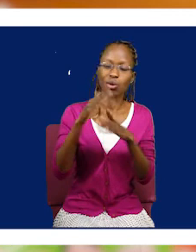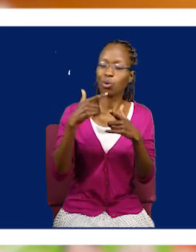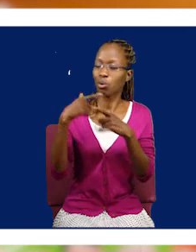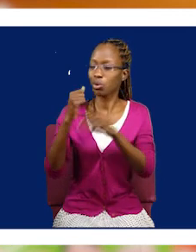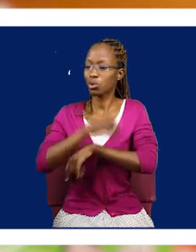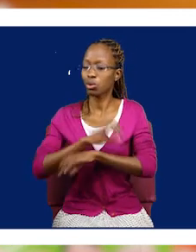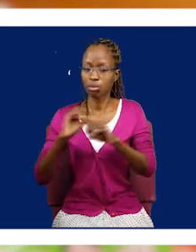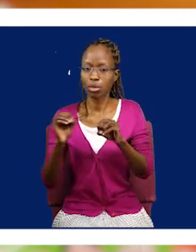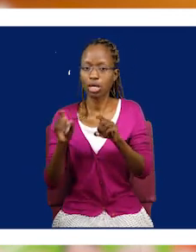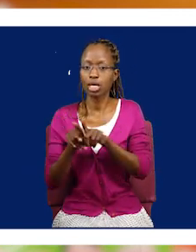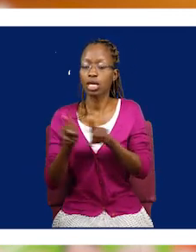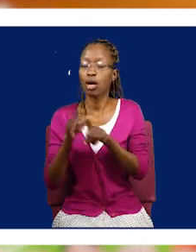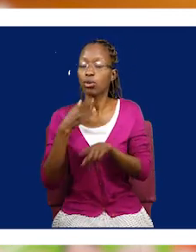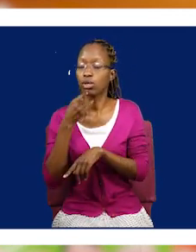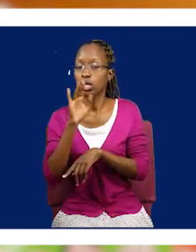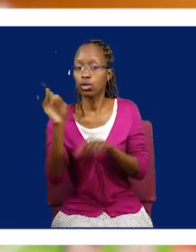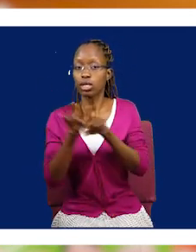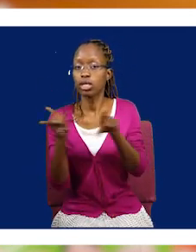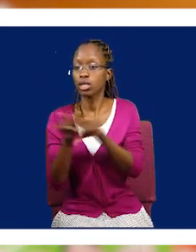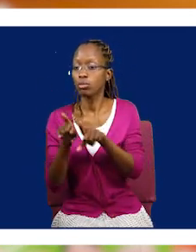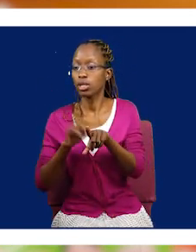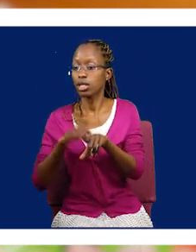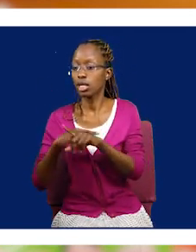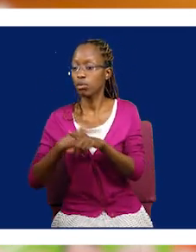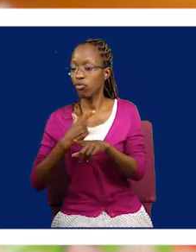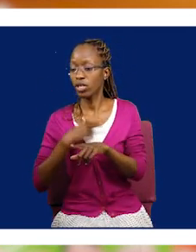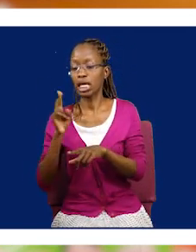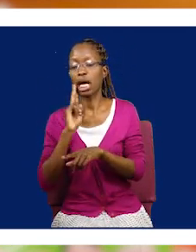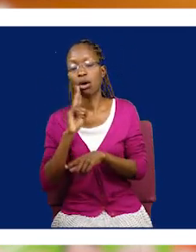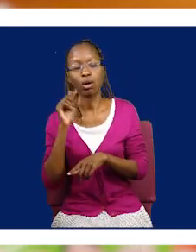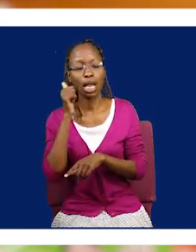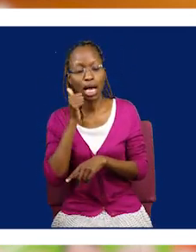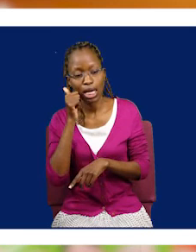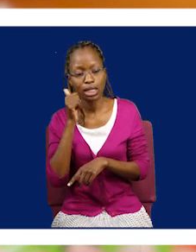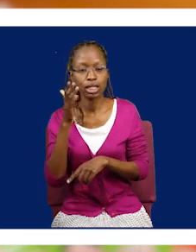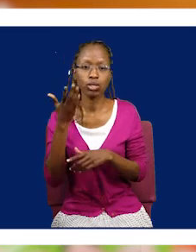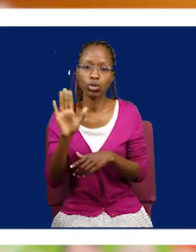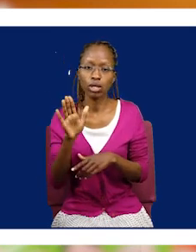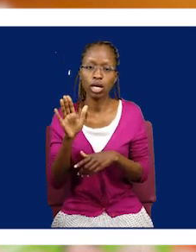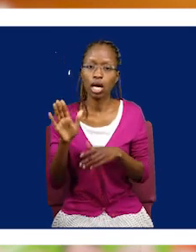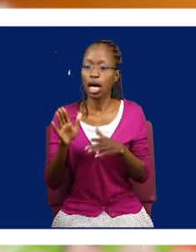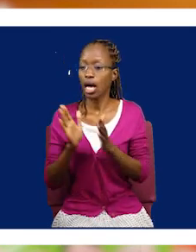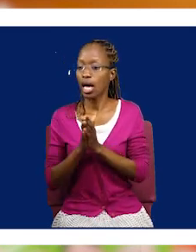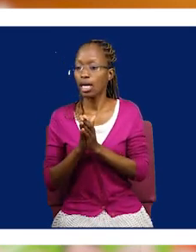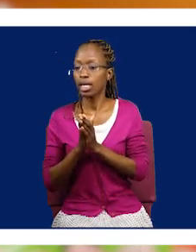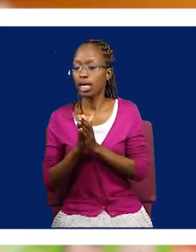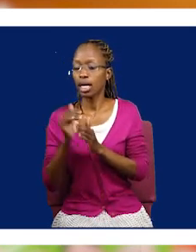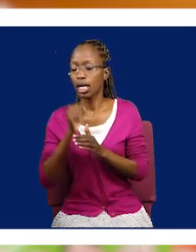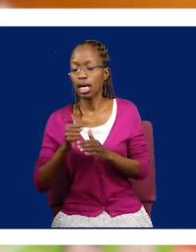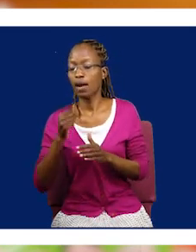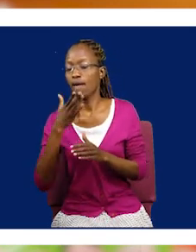don't go to school, I'm asking you also to go, and when you're visiting your uncles, your aunties, and your grandpa and your